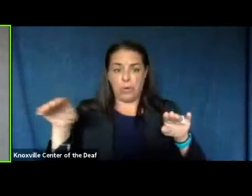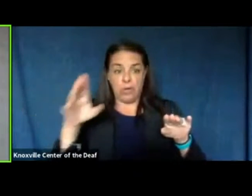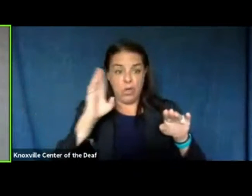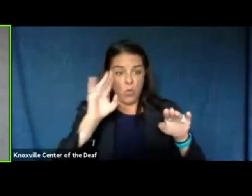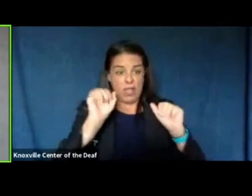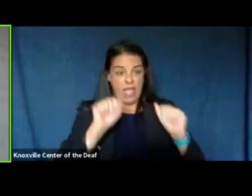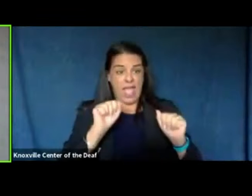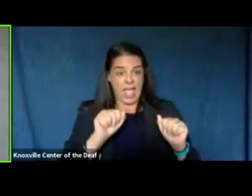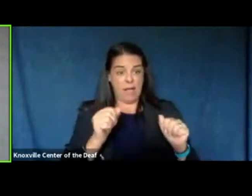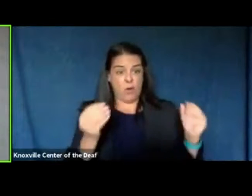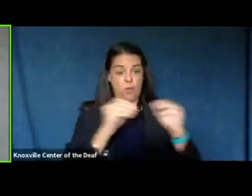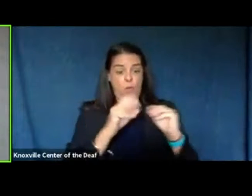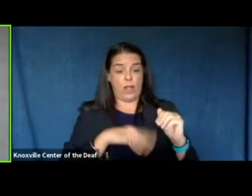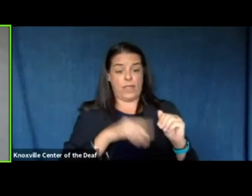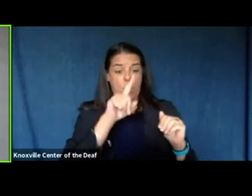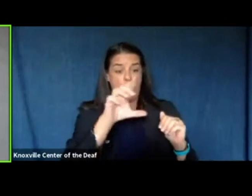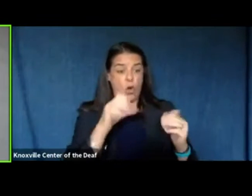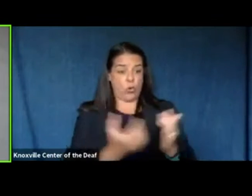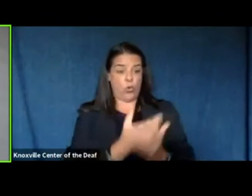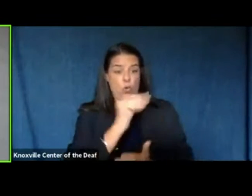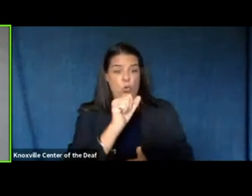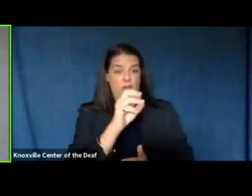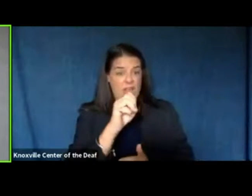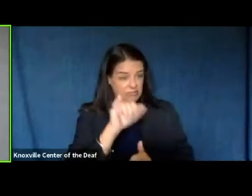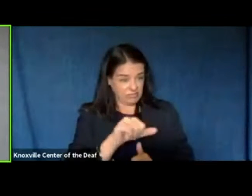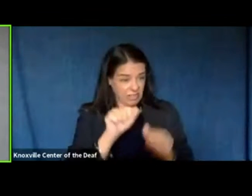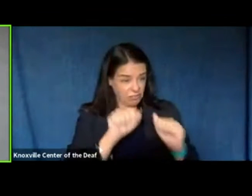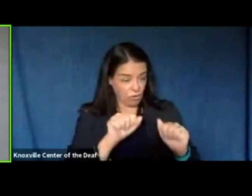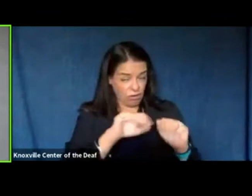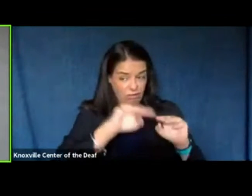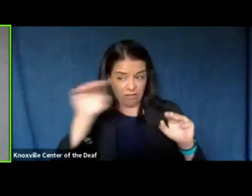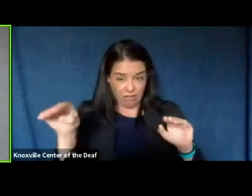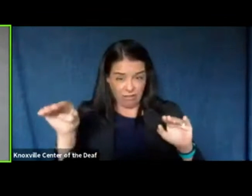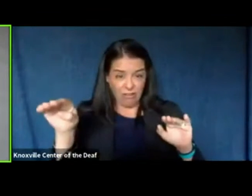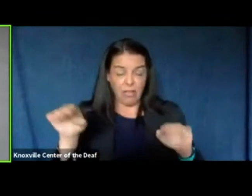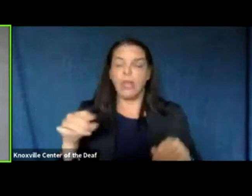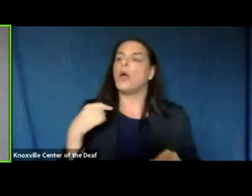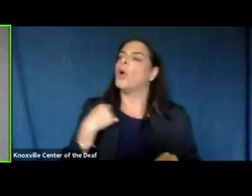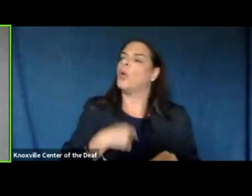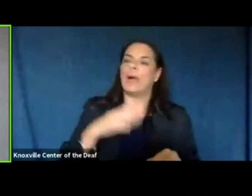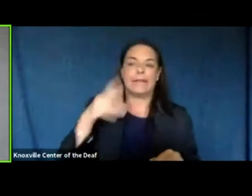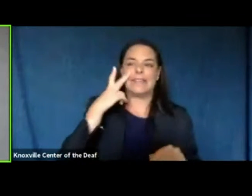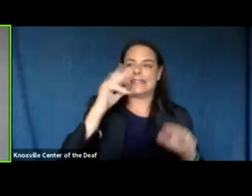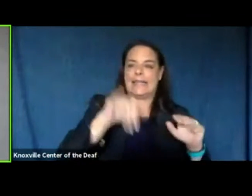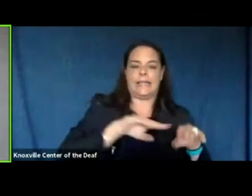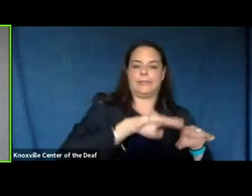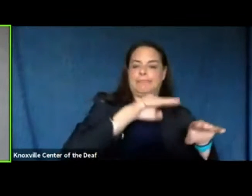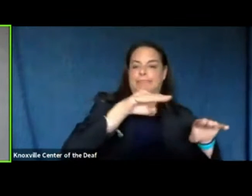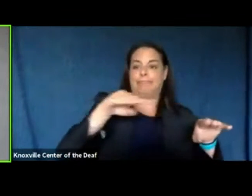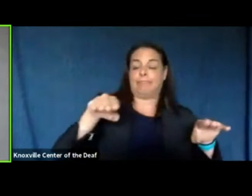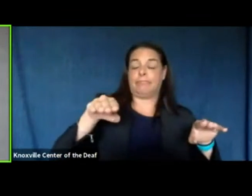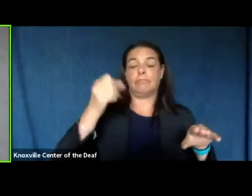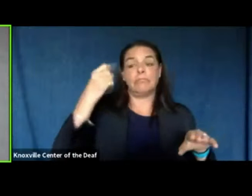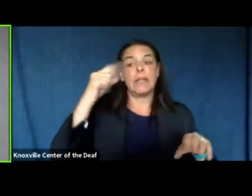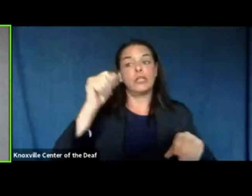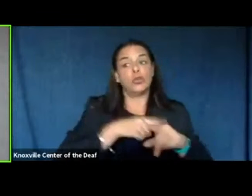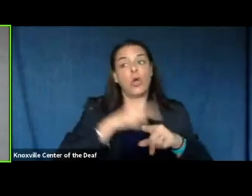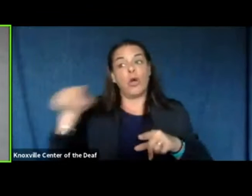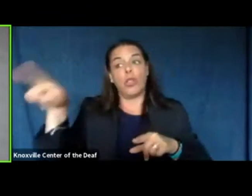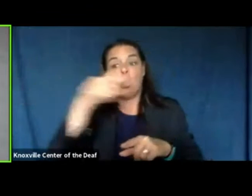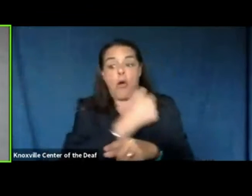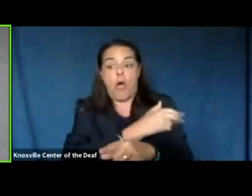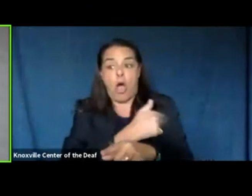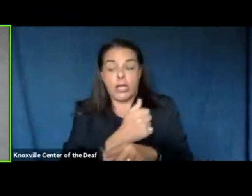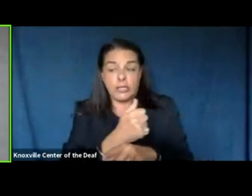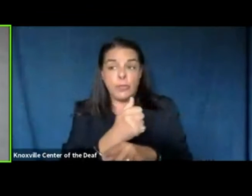We have not seen that plateau. I think that as long as the hospitals could maintain taking care of the patients that end up needing to